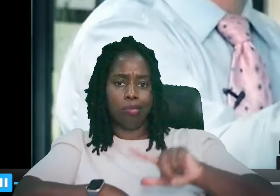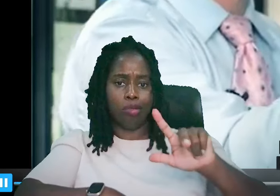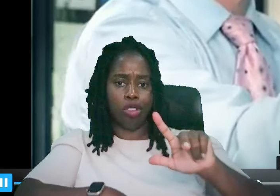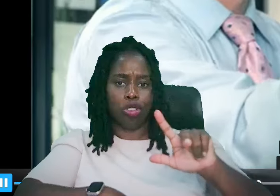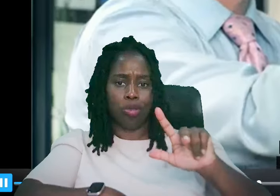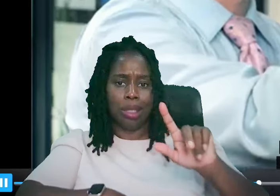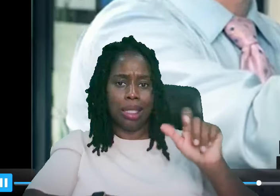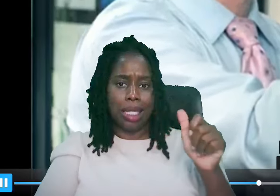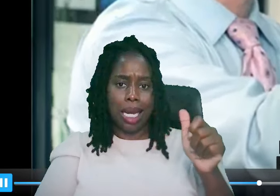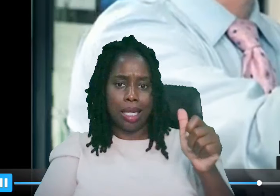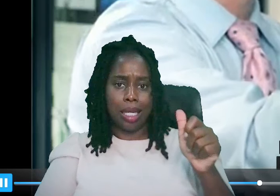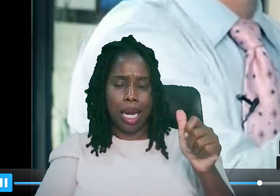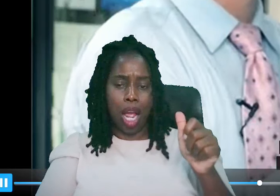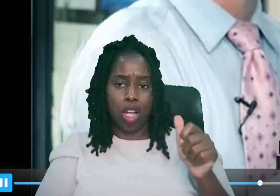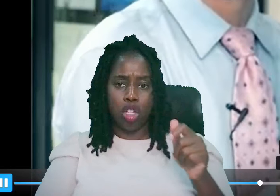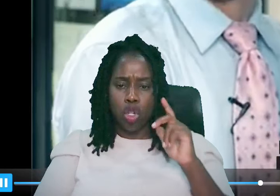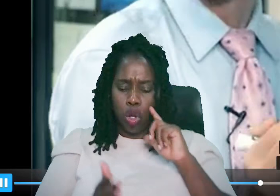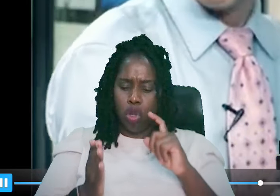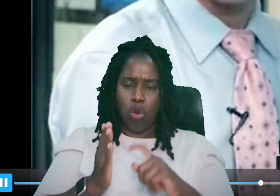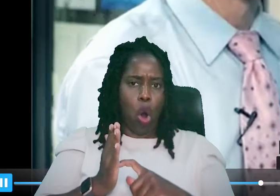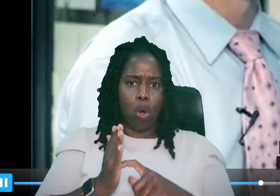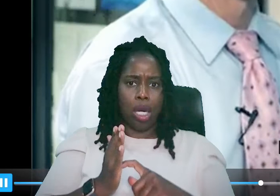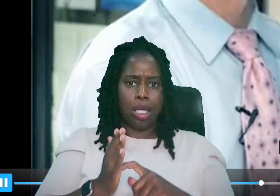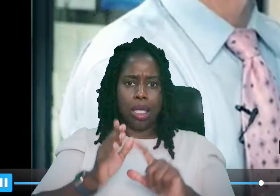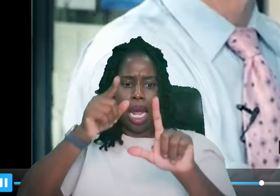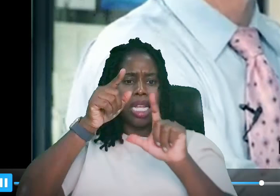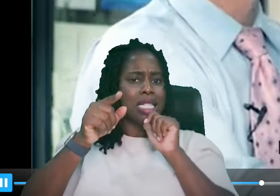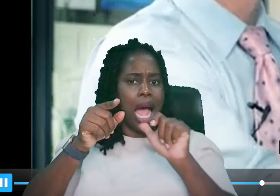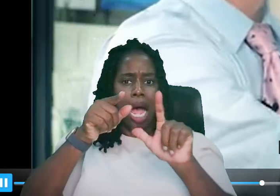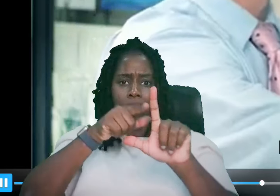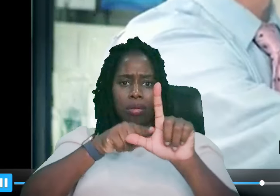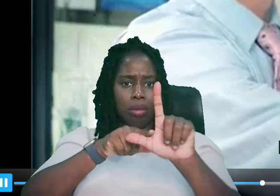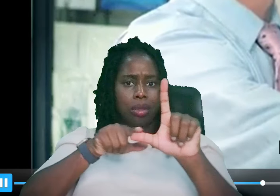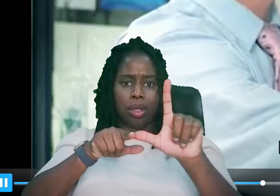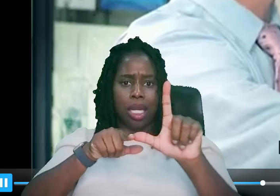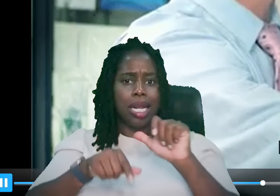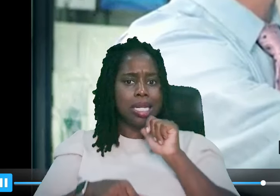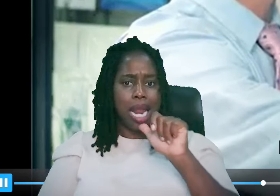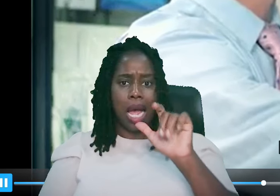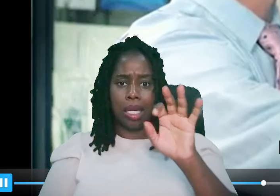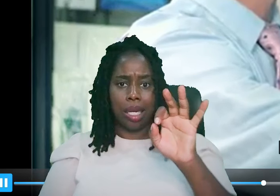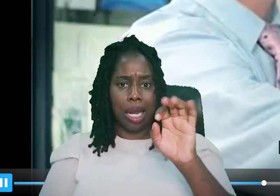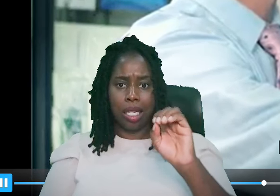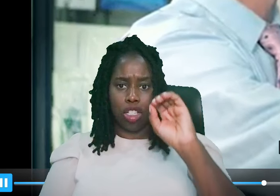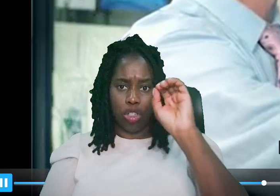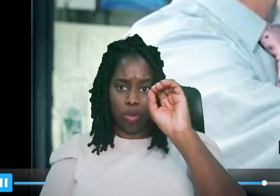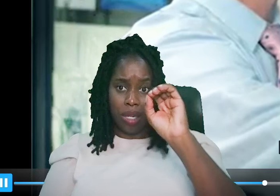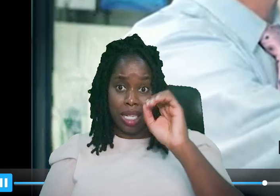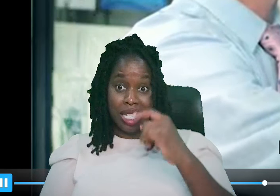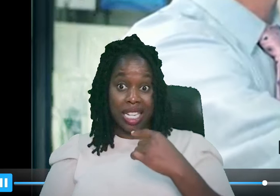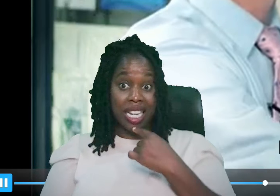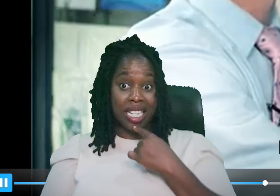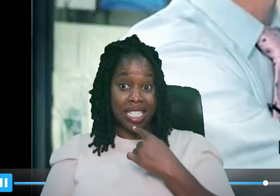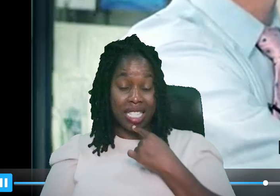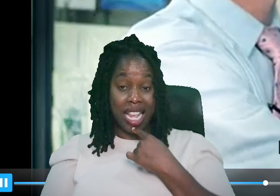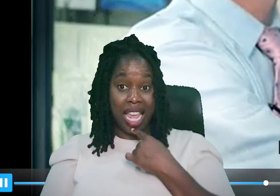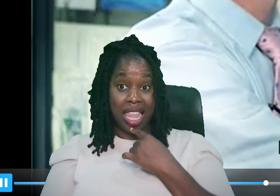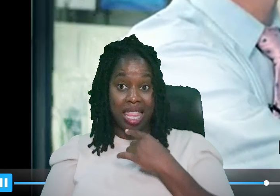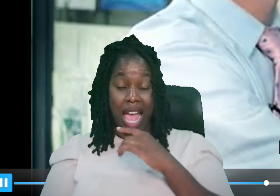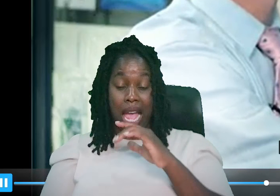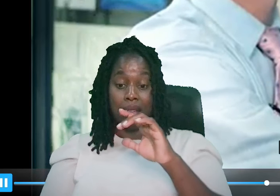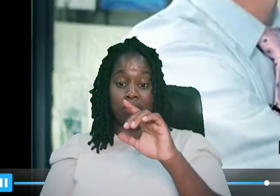notice that the angle's no longer right. It's no longer 90 degrees. And if I say that this is C